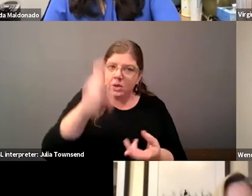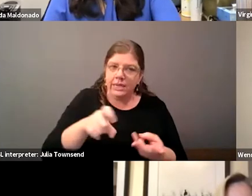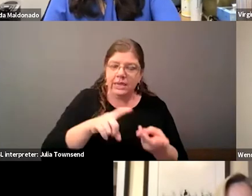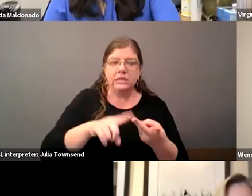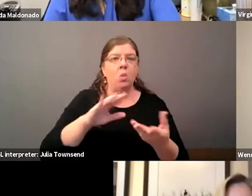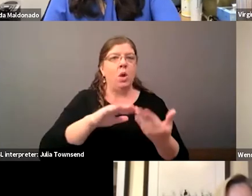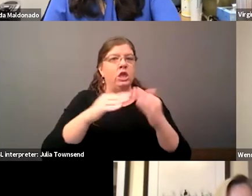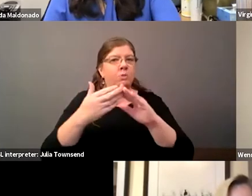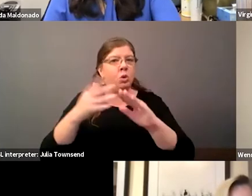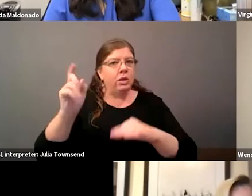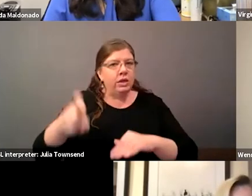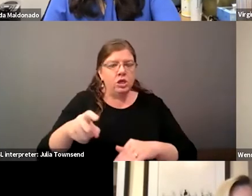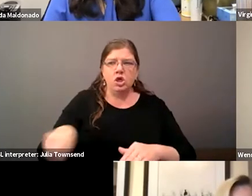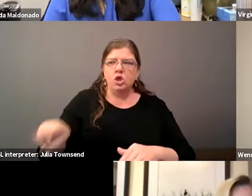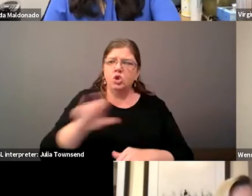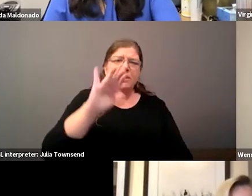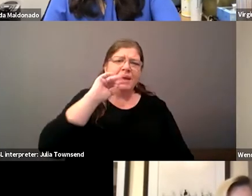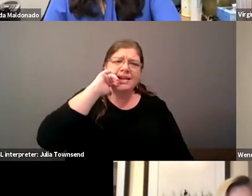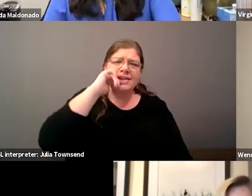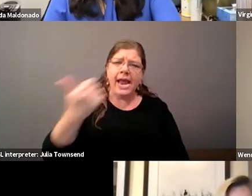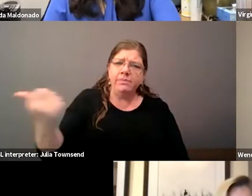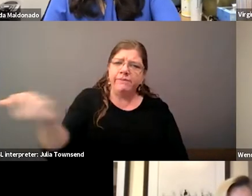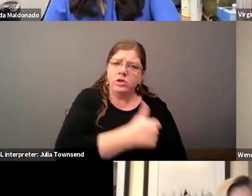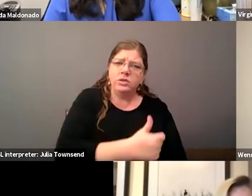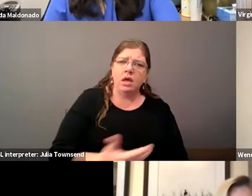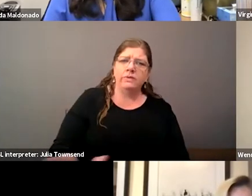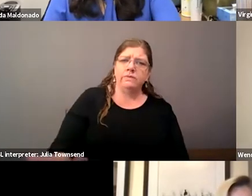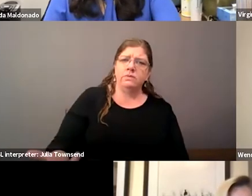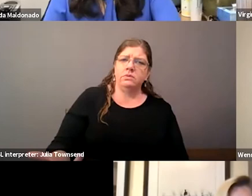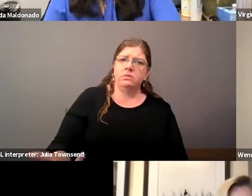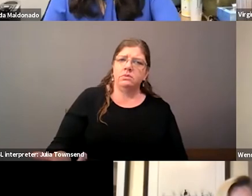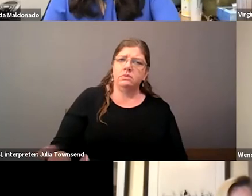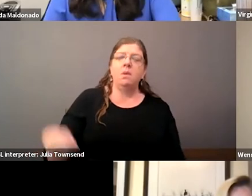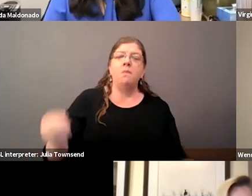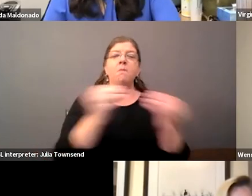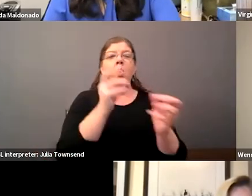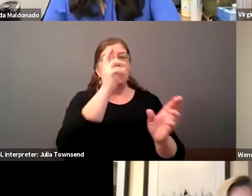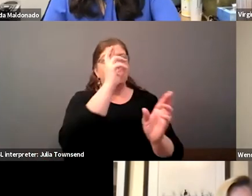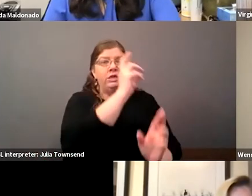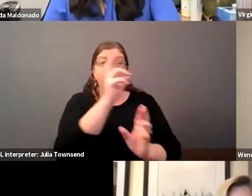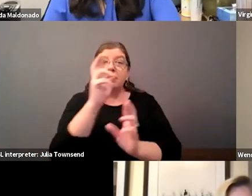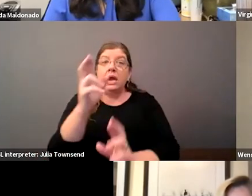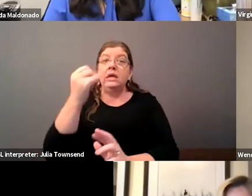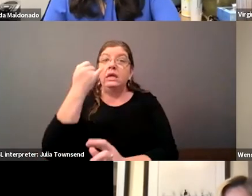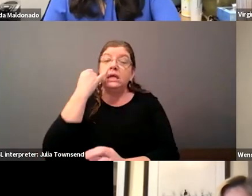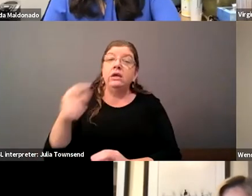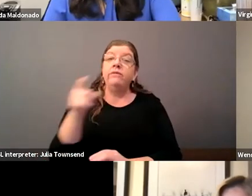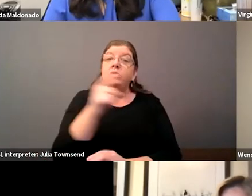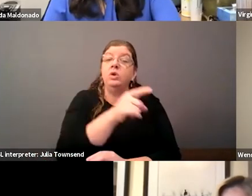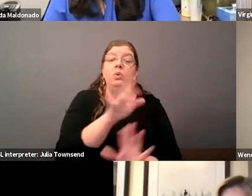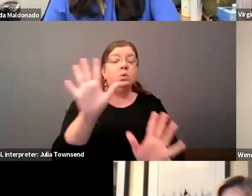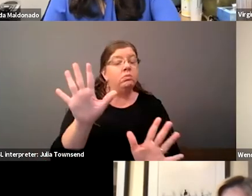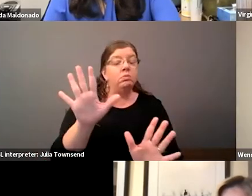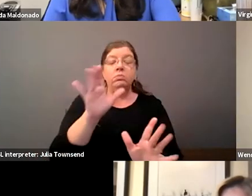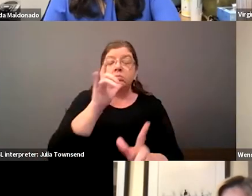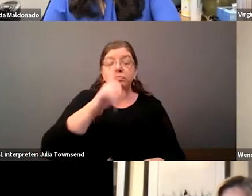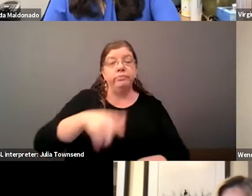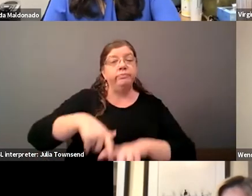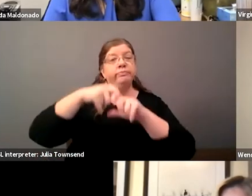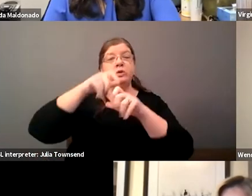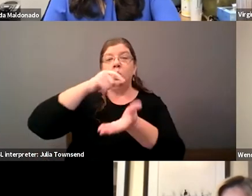needs you should be ashamed of yourself you would be a lot more respected if you were forgo this